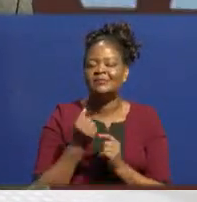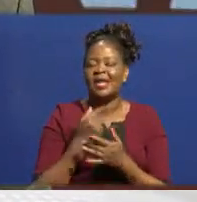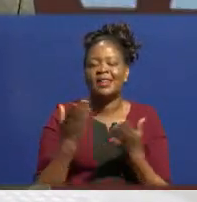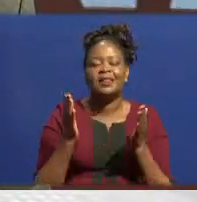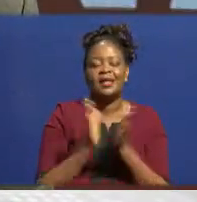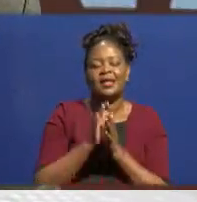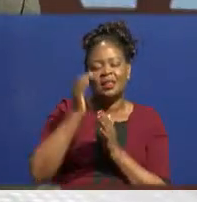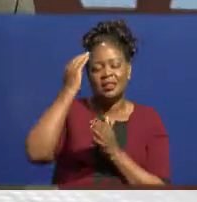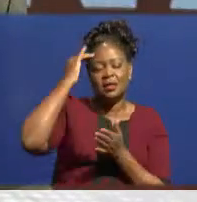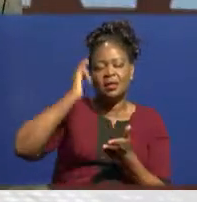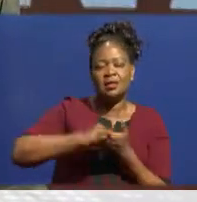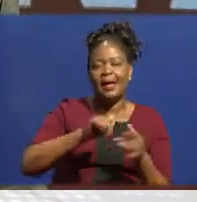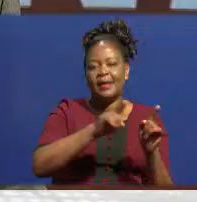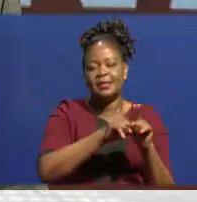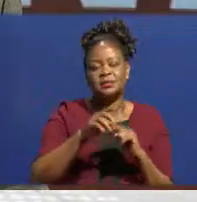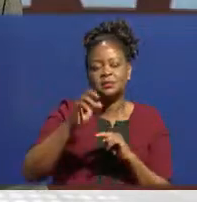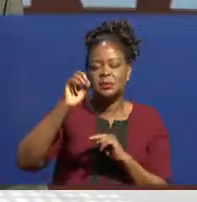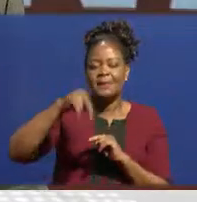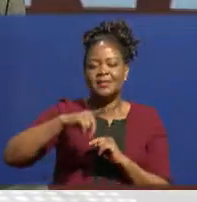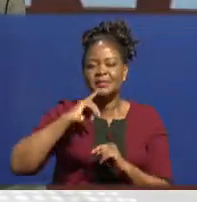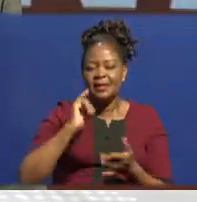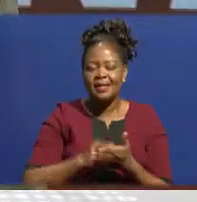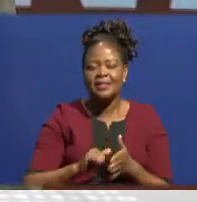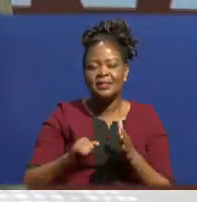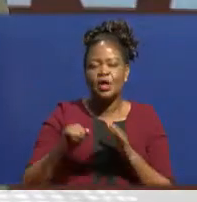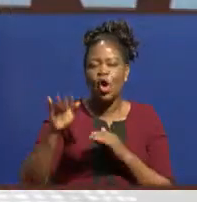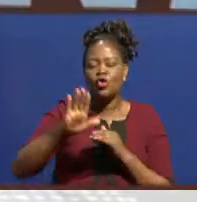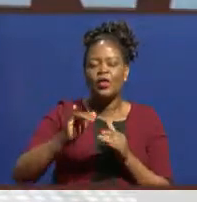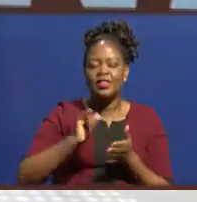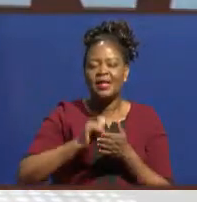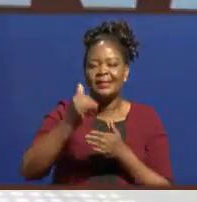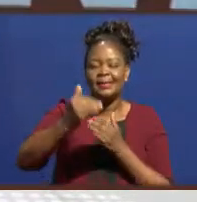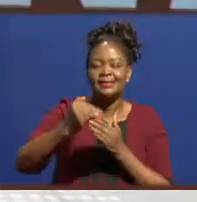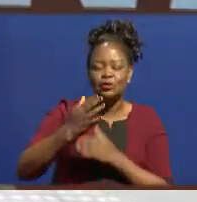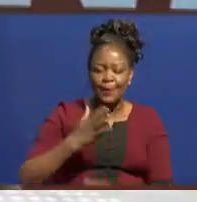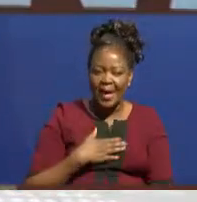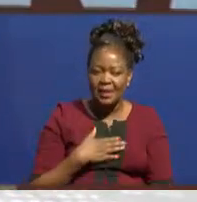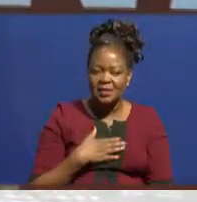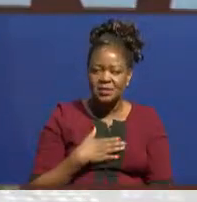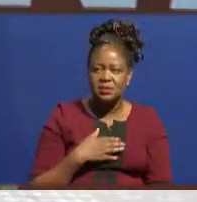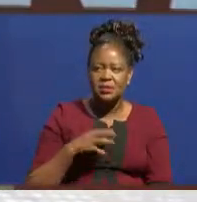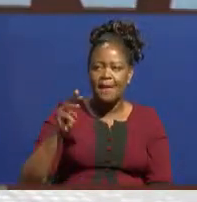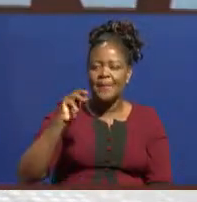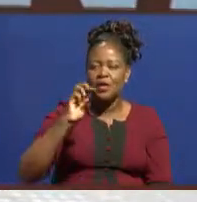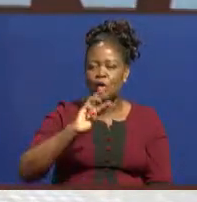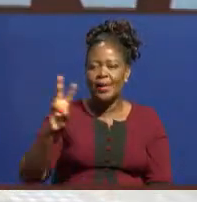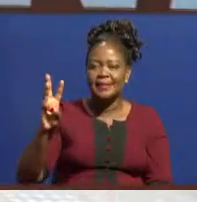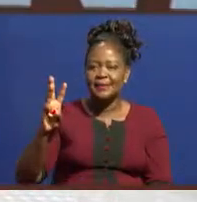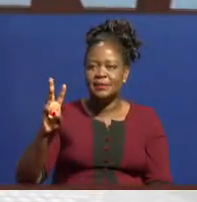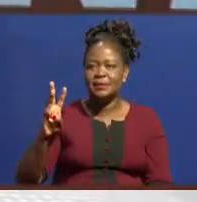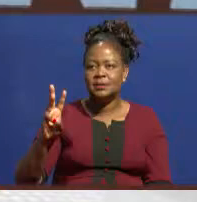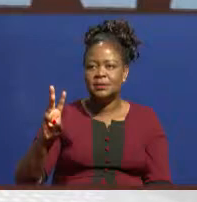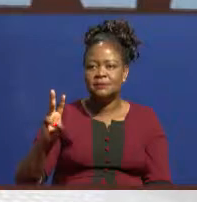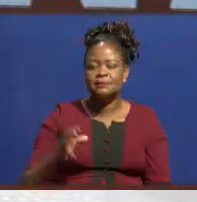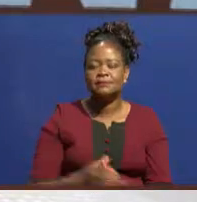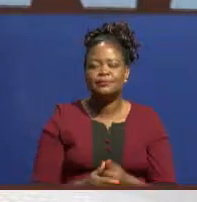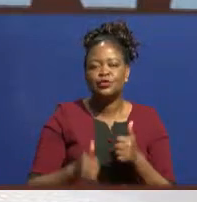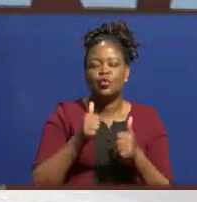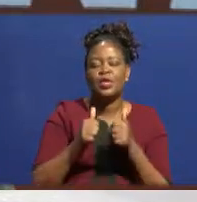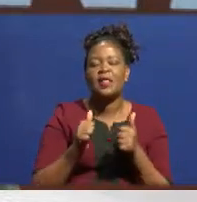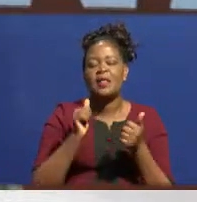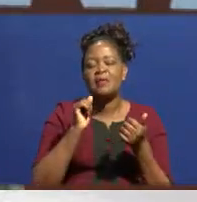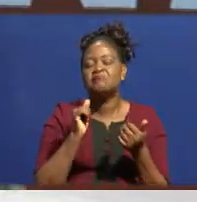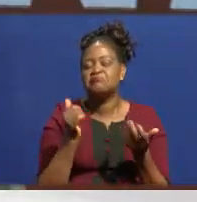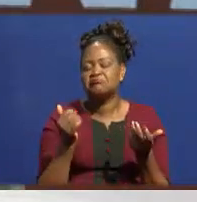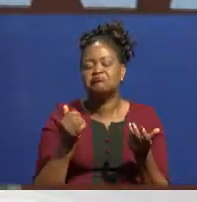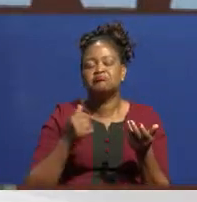to think, as Mheshimiwa even put it, the constituency which is next to mine, Mandera West, Banisa constituency, which has been carved